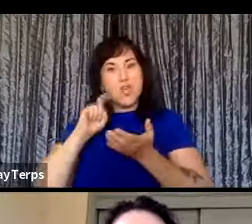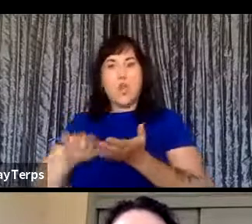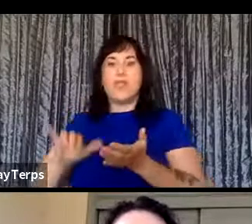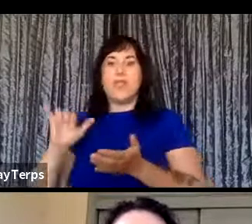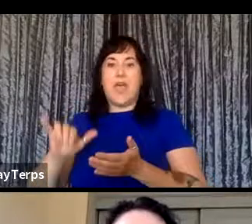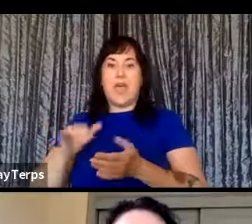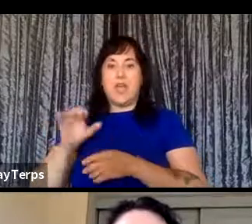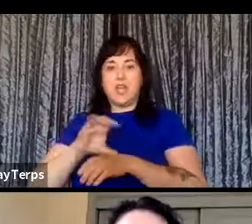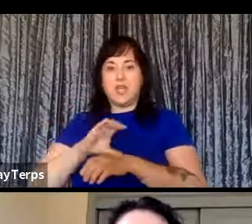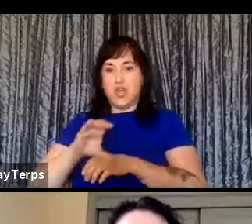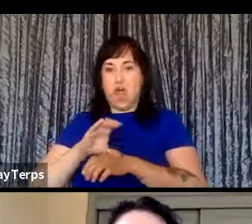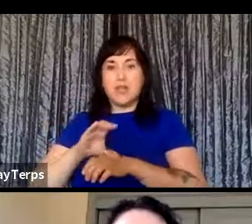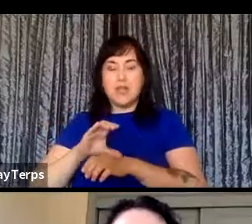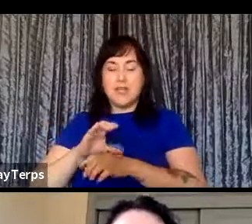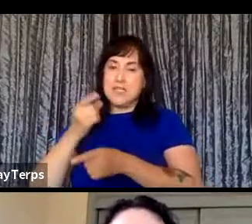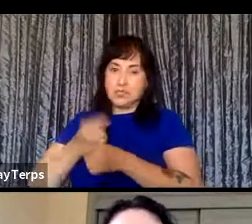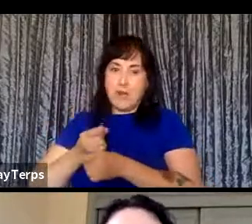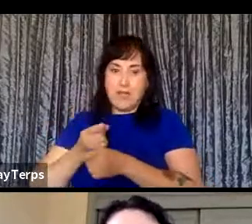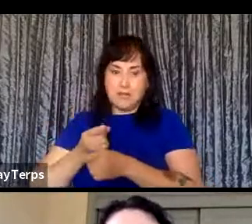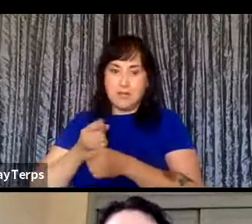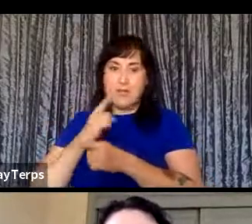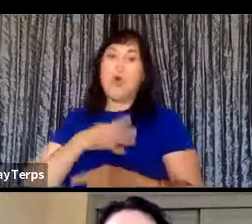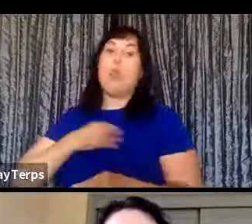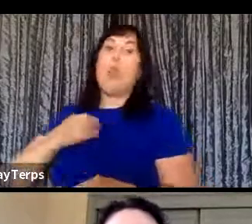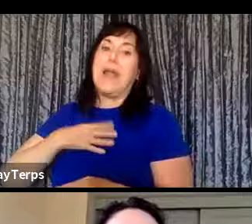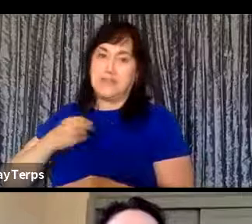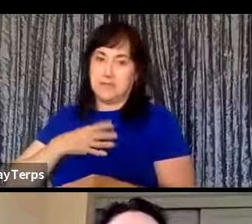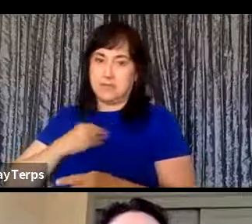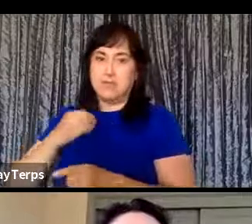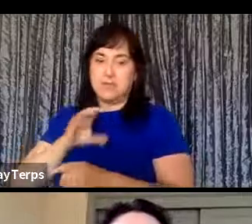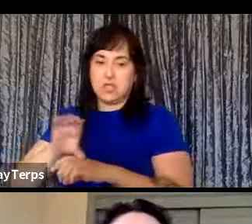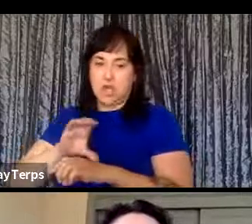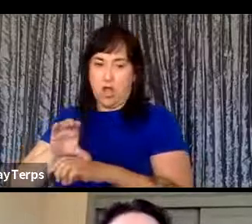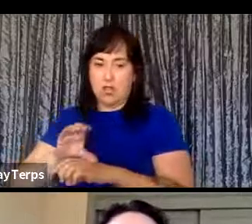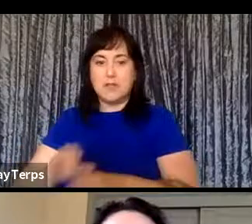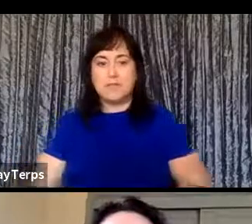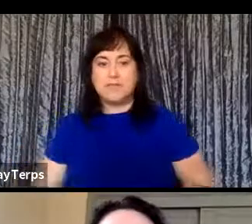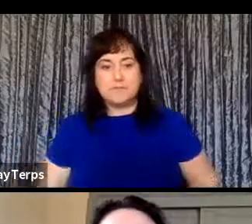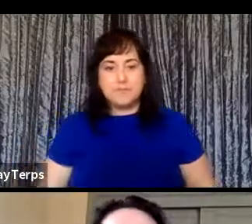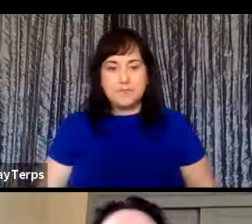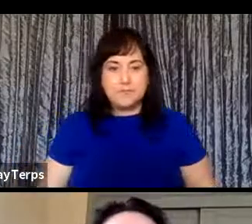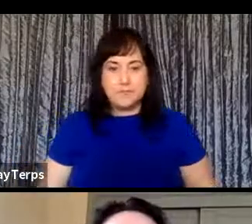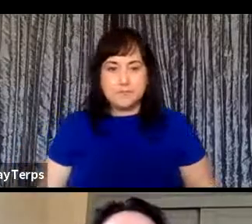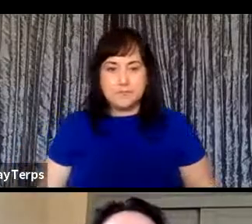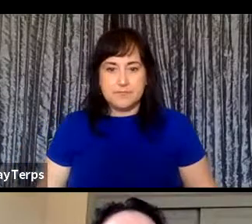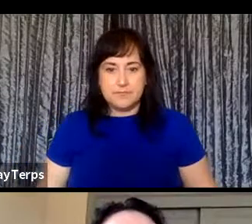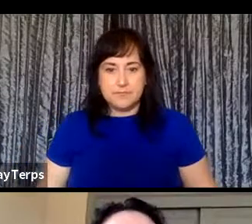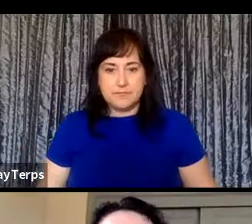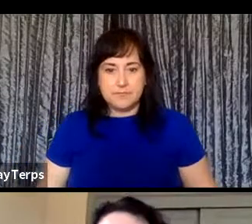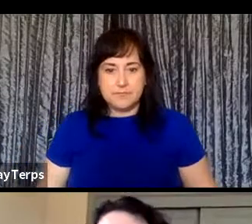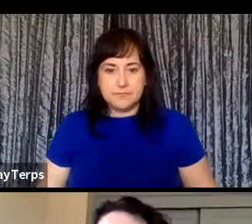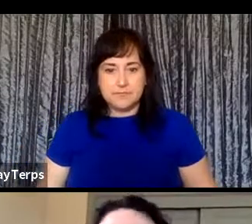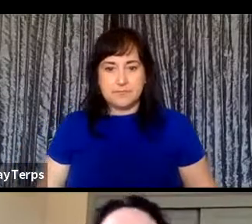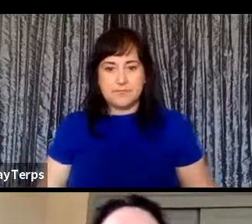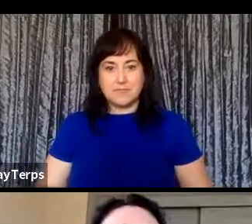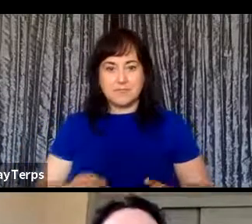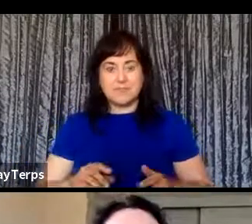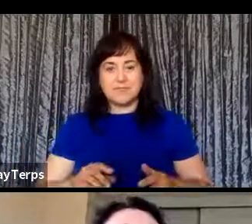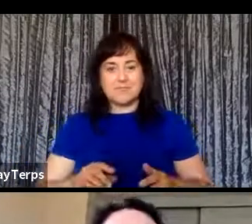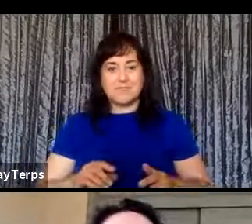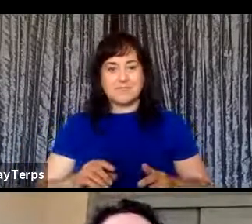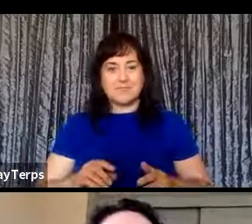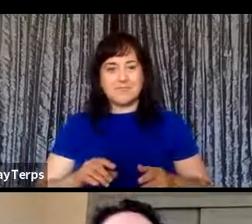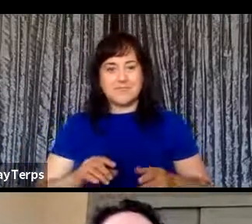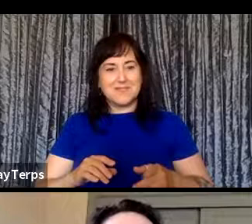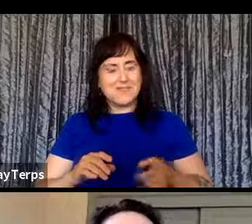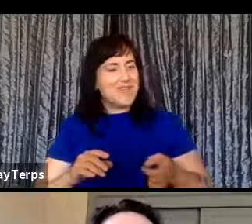right, especially for white chocolate, okay? And then we're going to be doing the same thing, okay? Siobhan, what did you say? You're impressed that I pronounced,